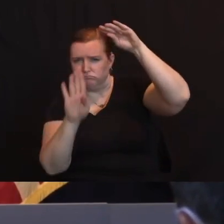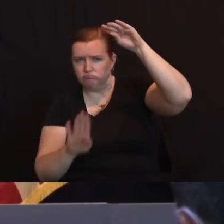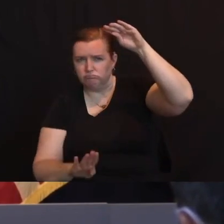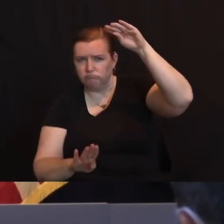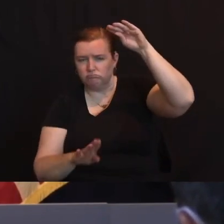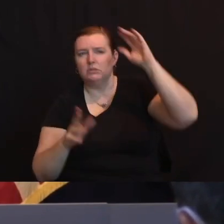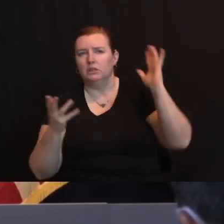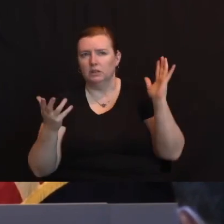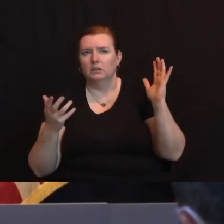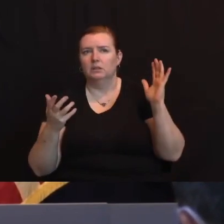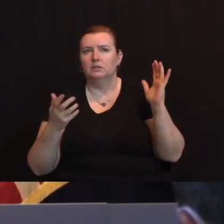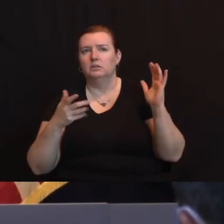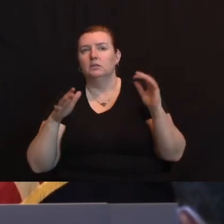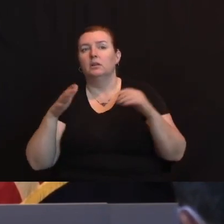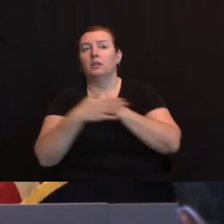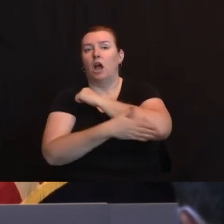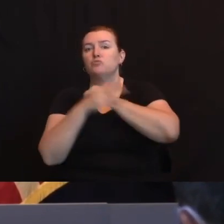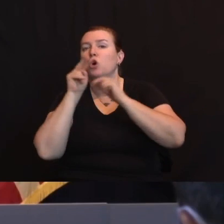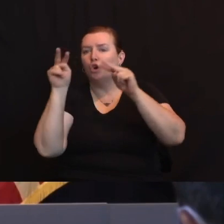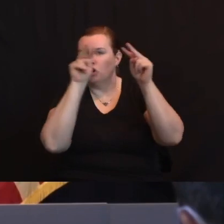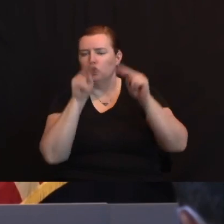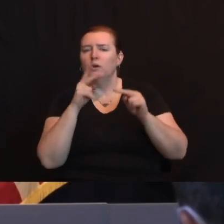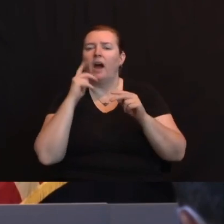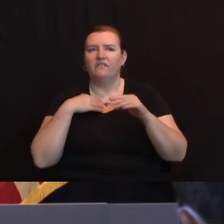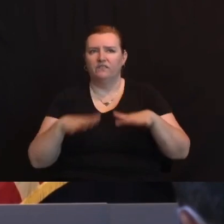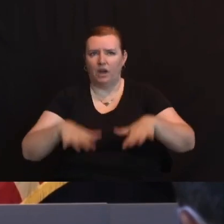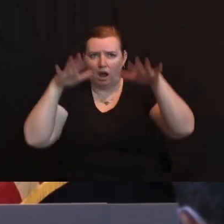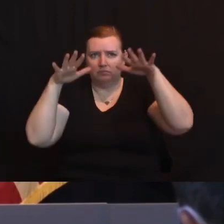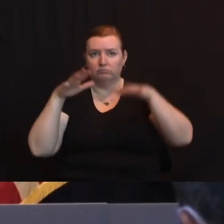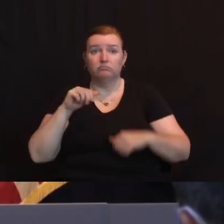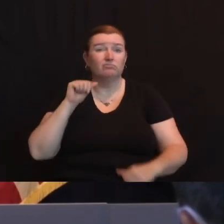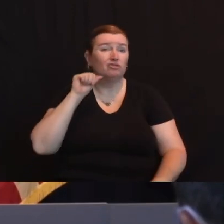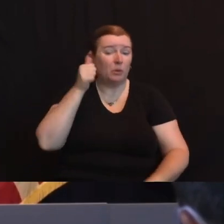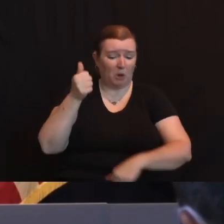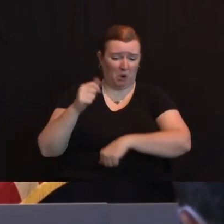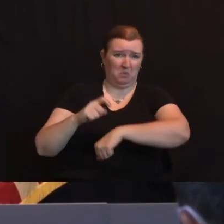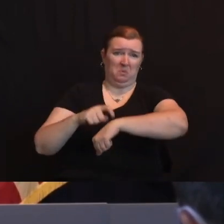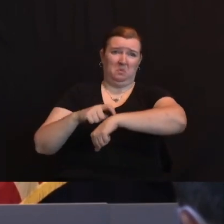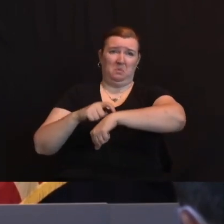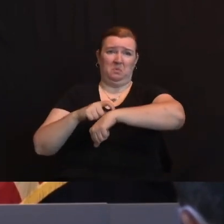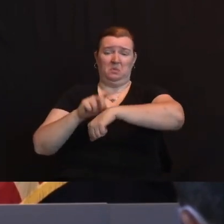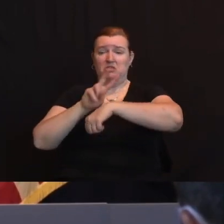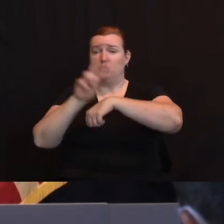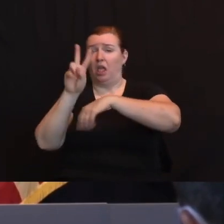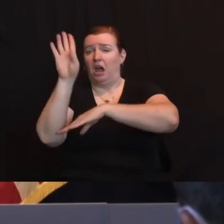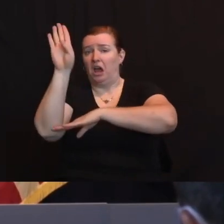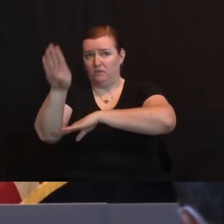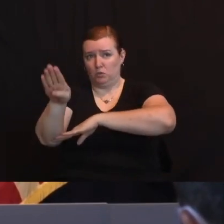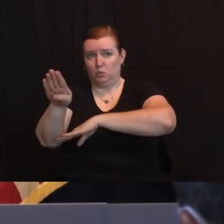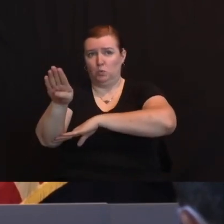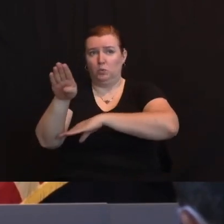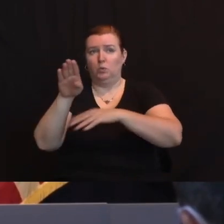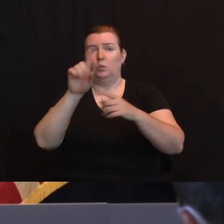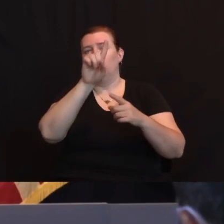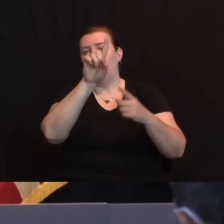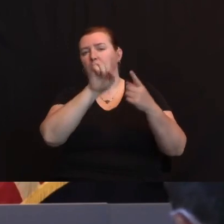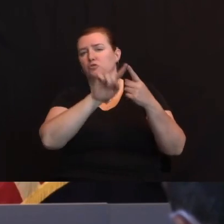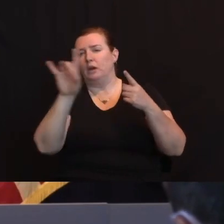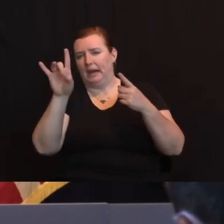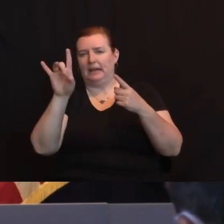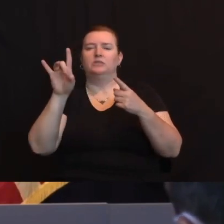intensity of it. Tomorrow at this time is when the winds are expected to be the most, from 1 o'clock to 8 o'clock. But starting